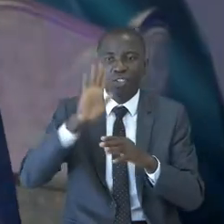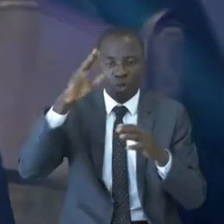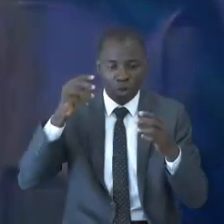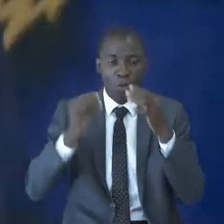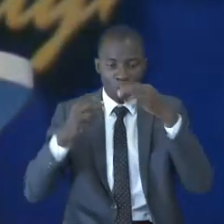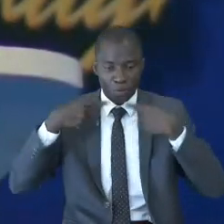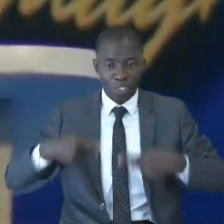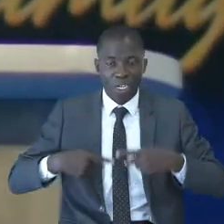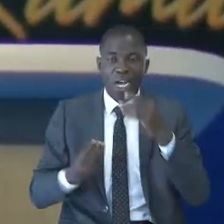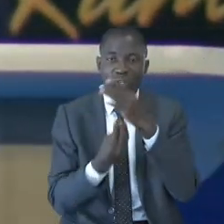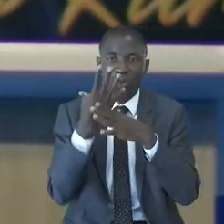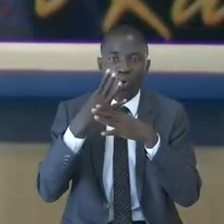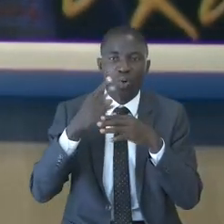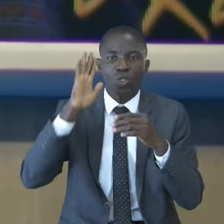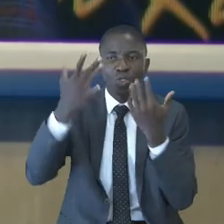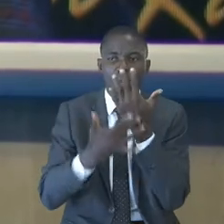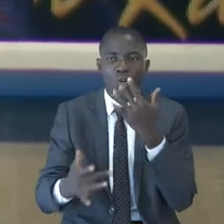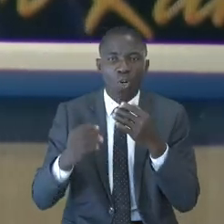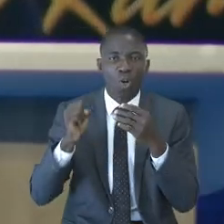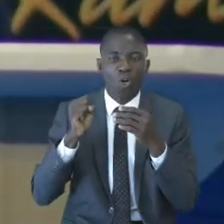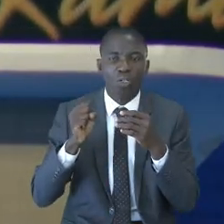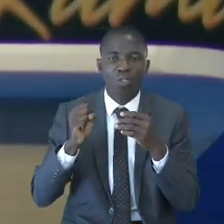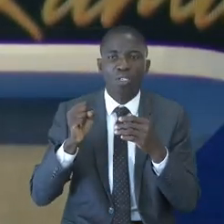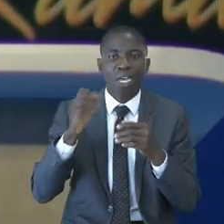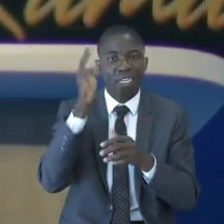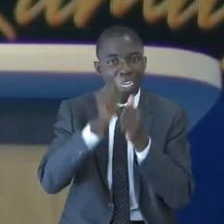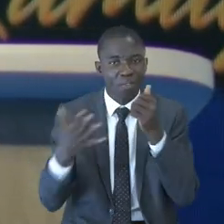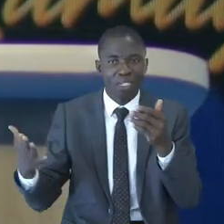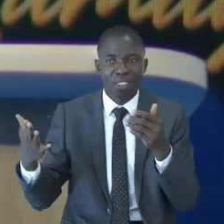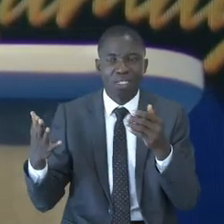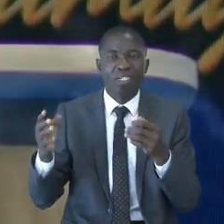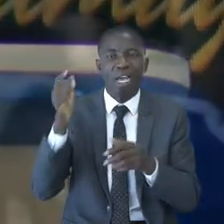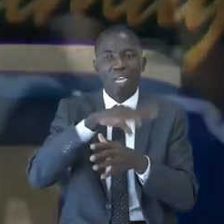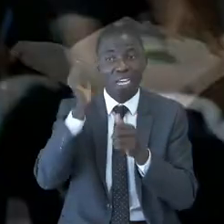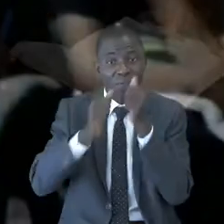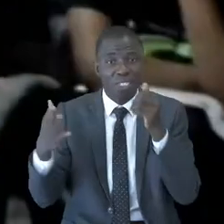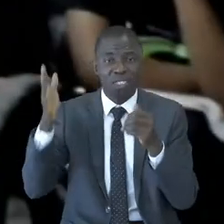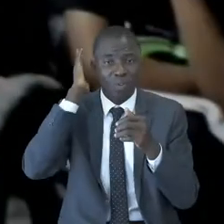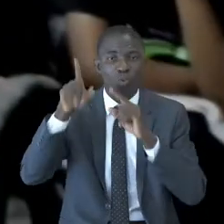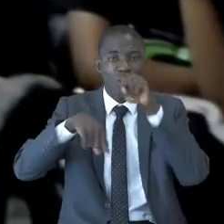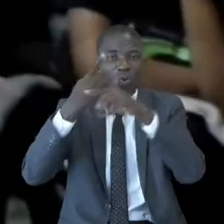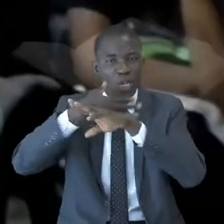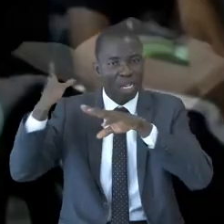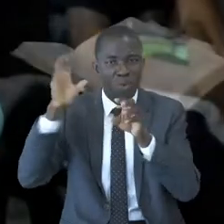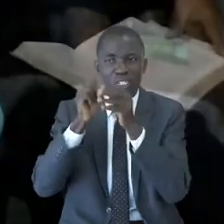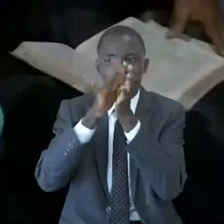your blood system, anything and everything, everything will vanish away.